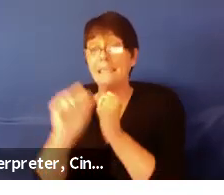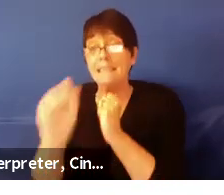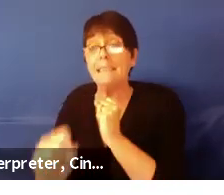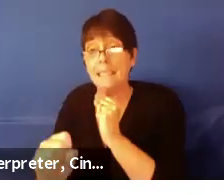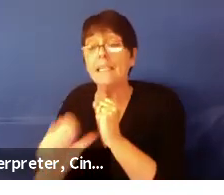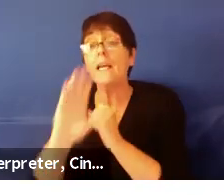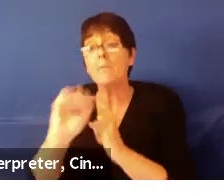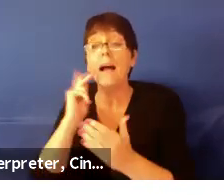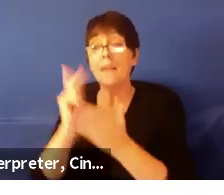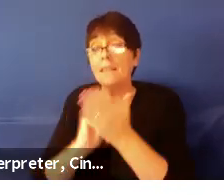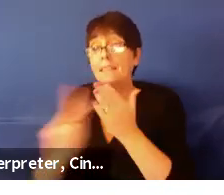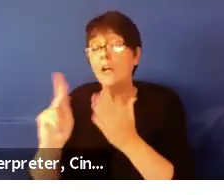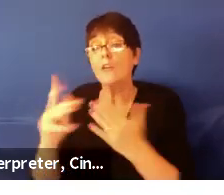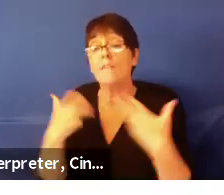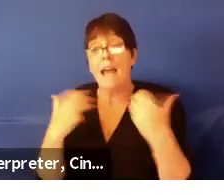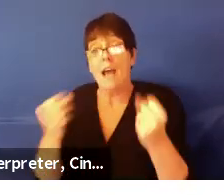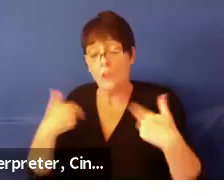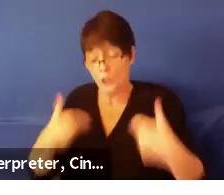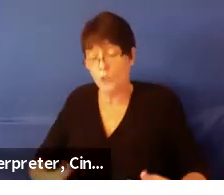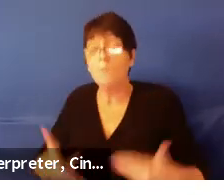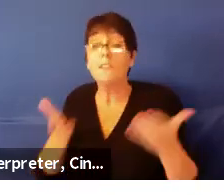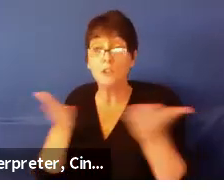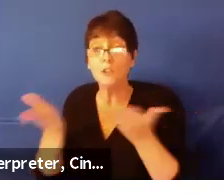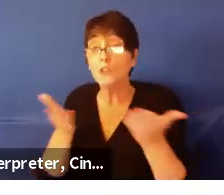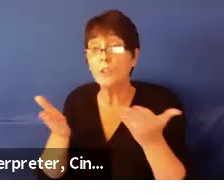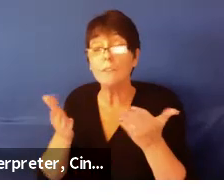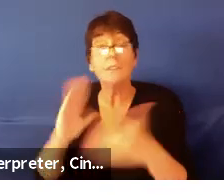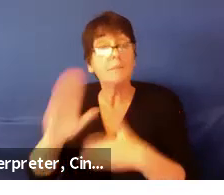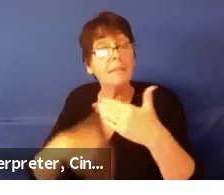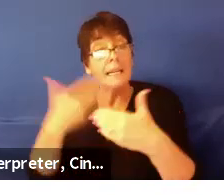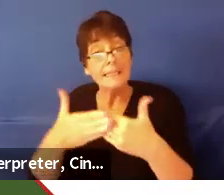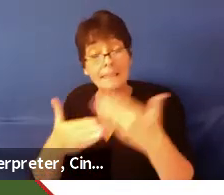the Secretary of Health and Human Services. So next slide, please.